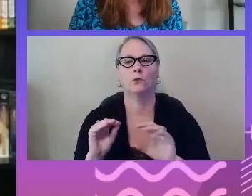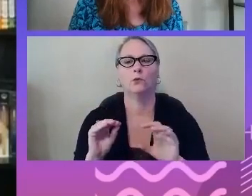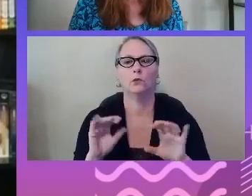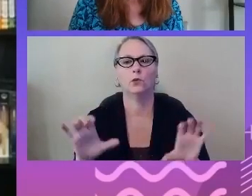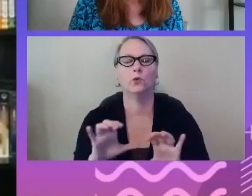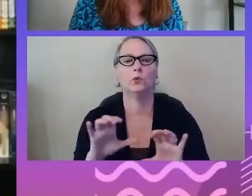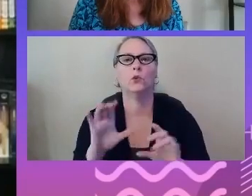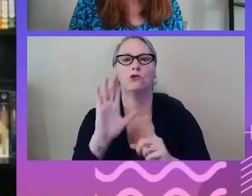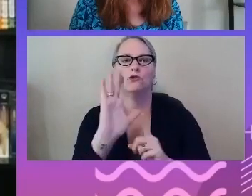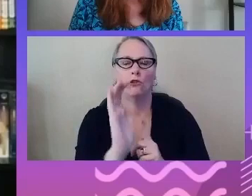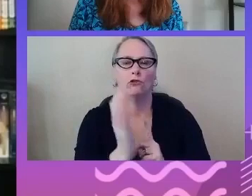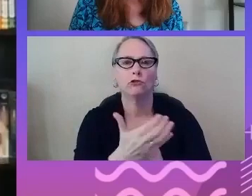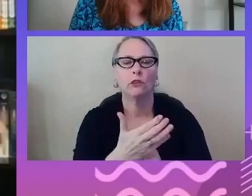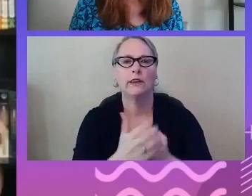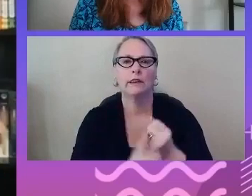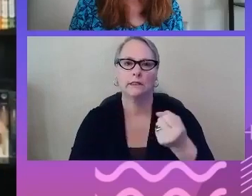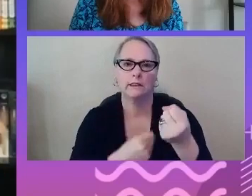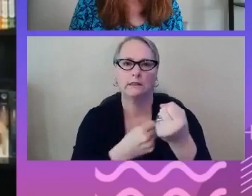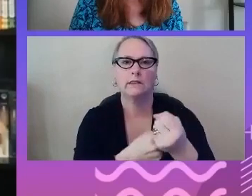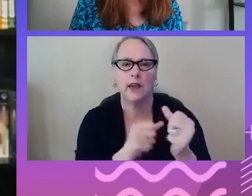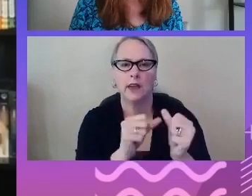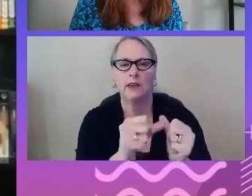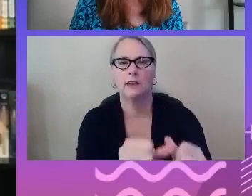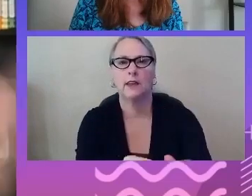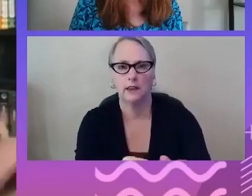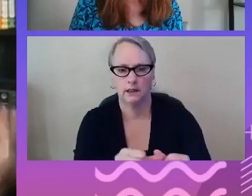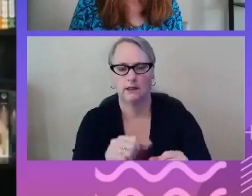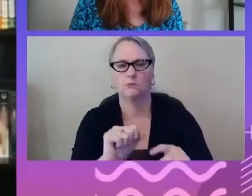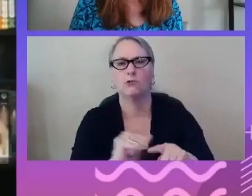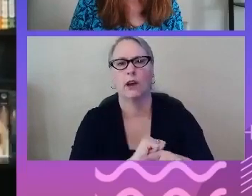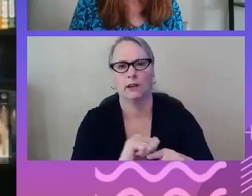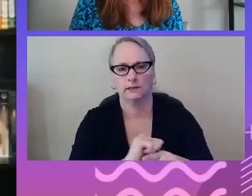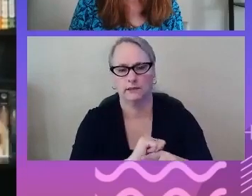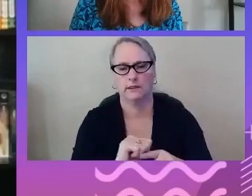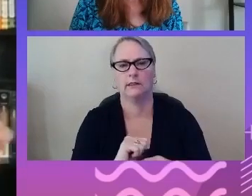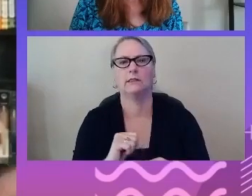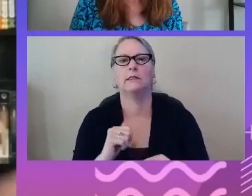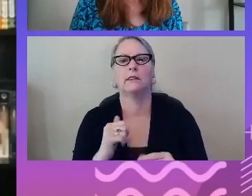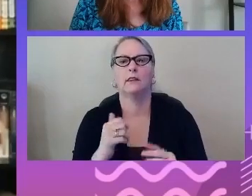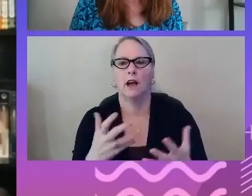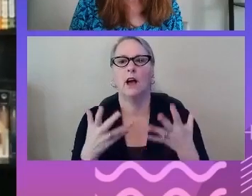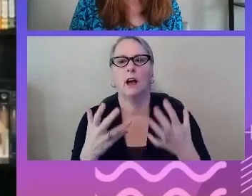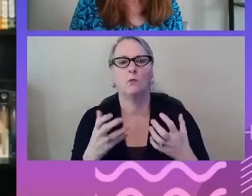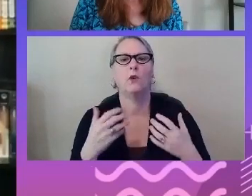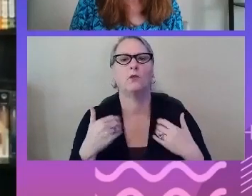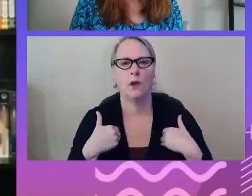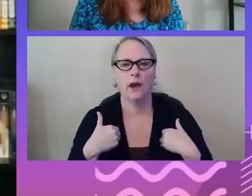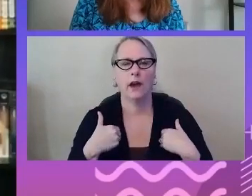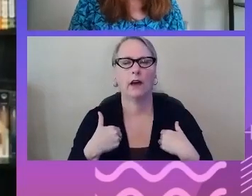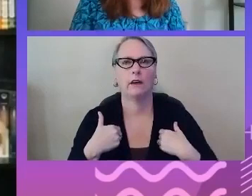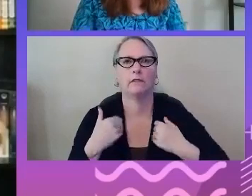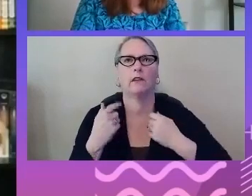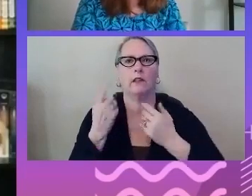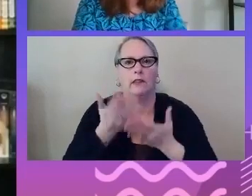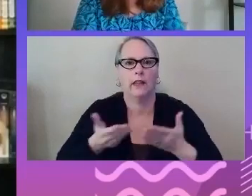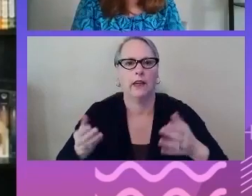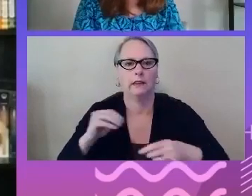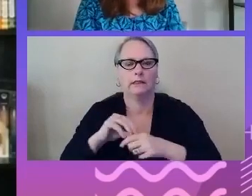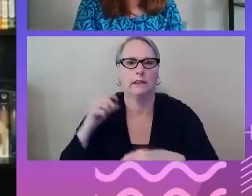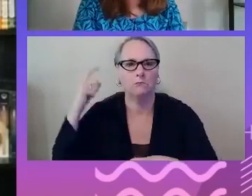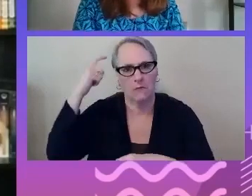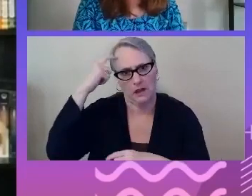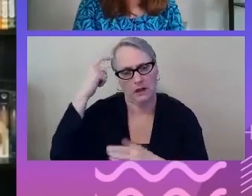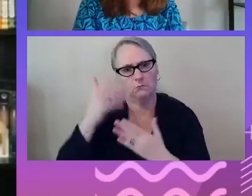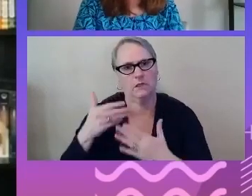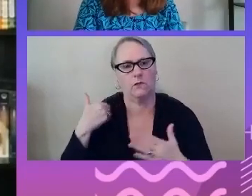being responsive is good, but I want to be proactive. I want to be sustaining. I want to already have those things in mind. And really the best way to do